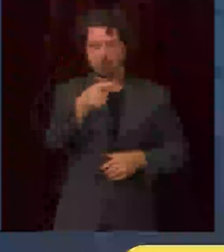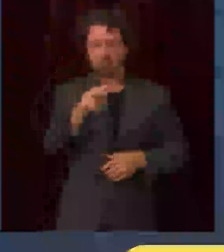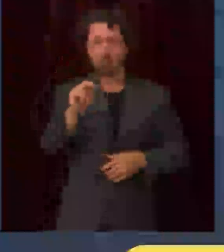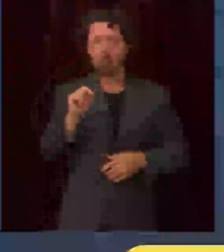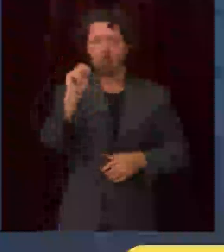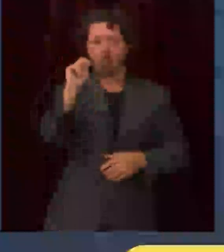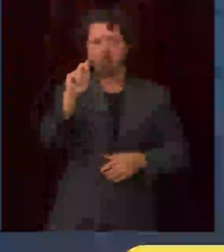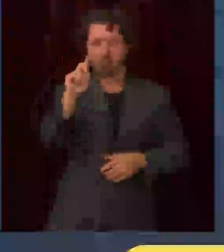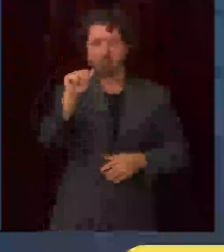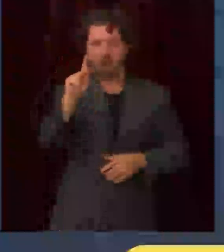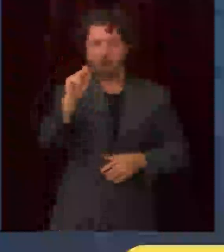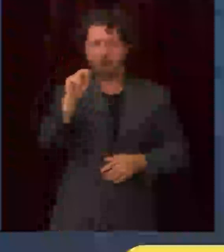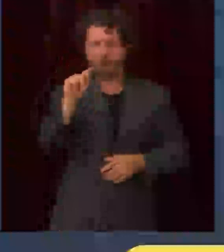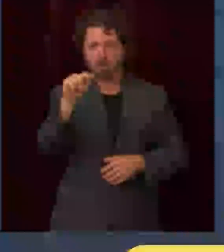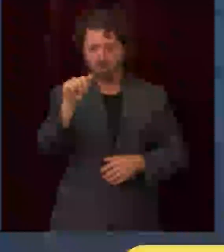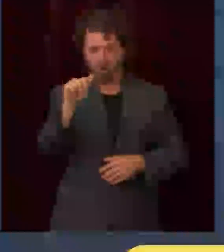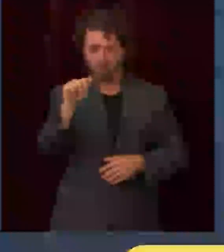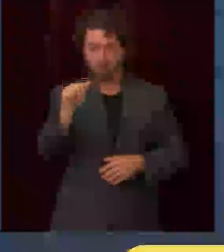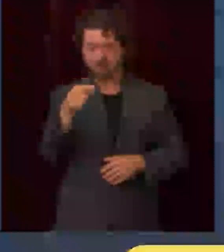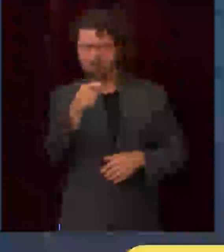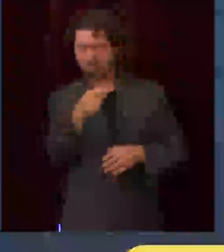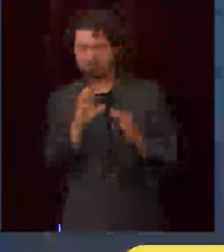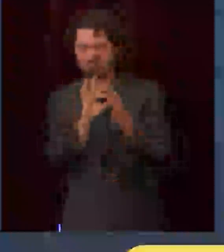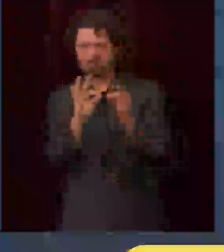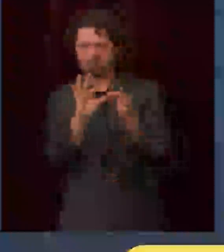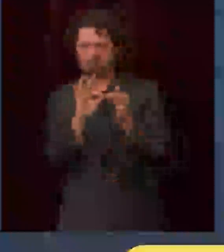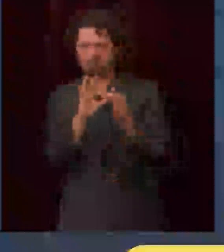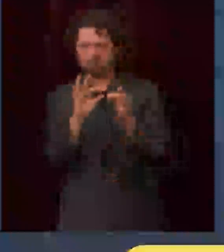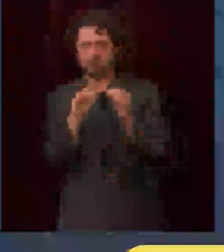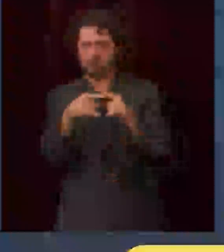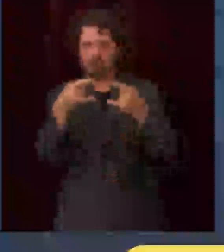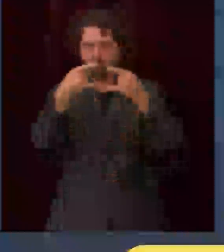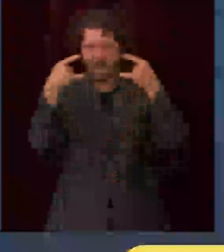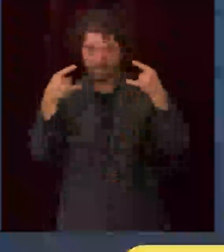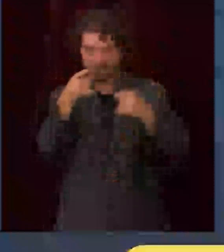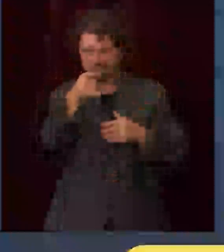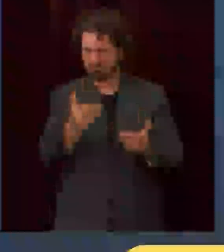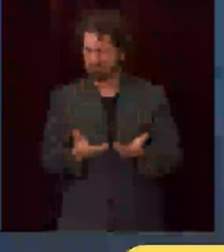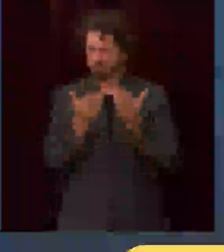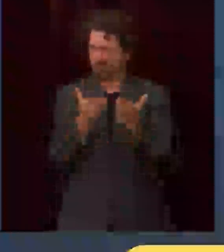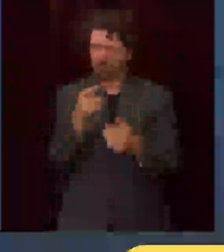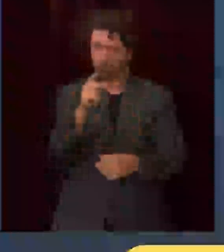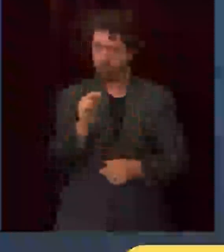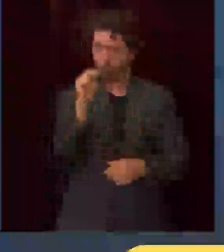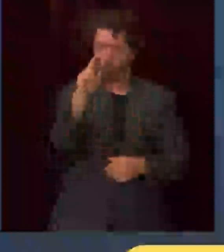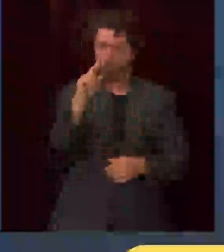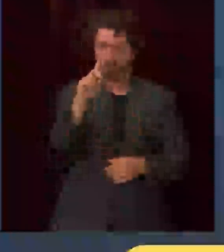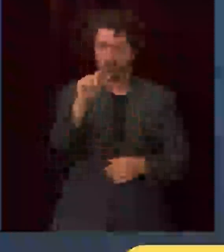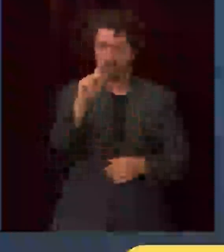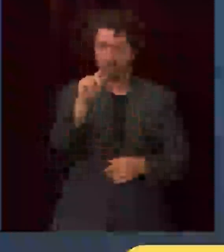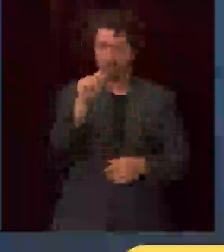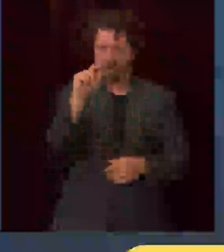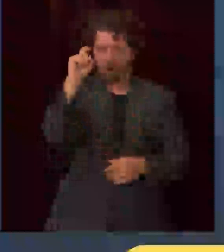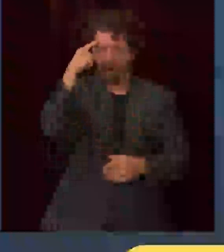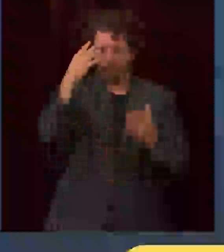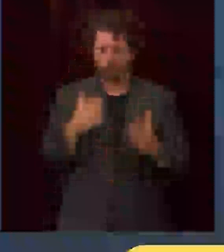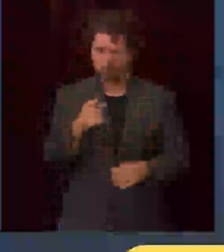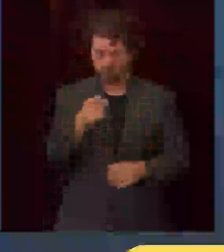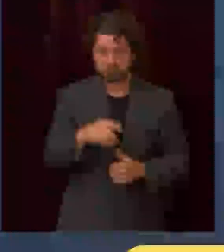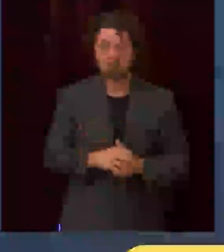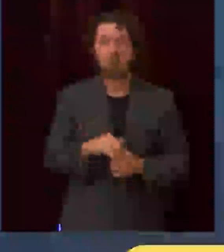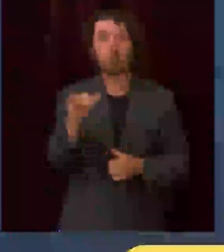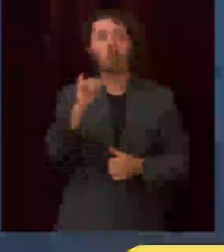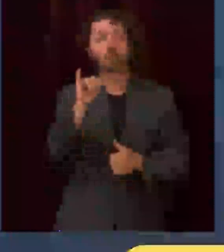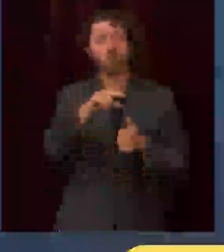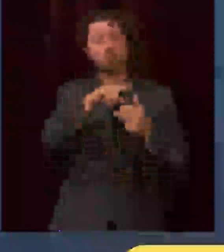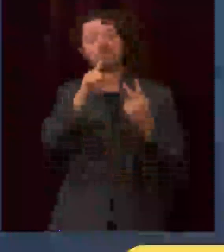governor, Mike DeWine of Ohio, about this subject. This is something that can save Republicans and Democrats, and that's really a good